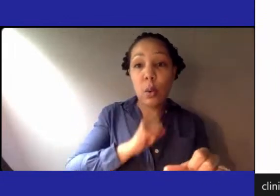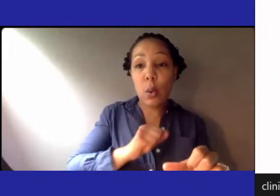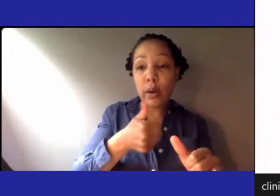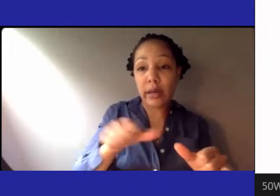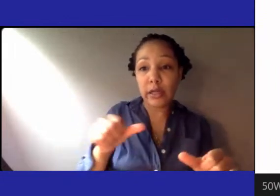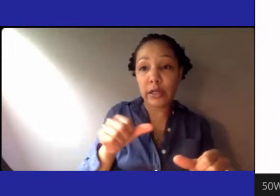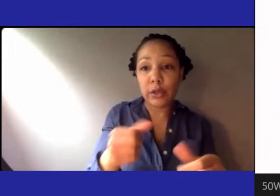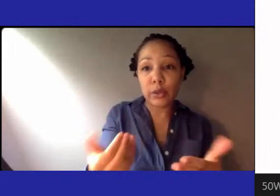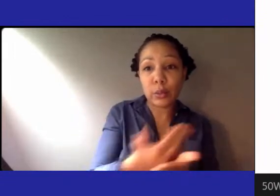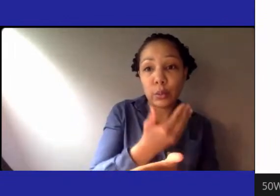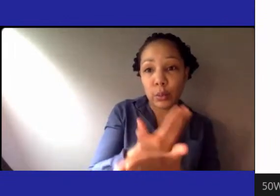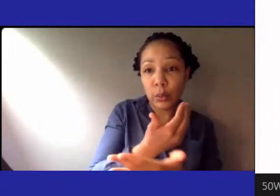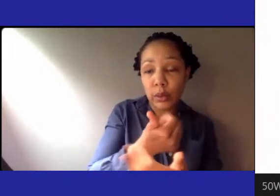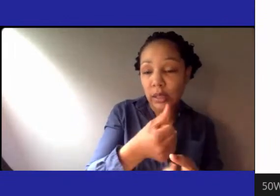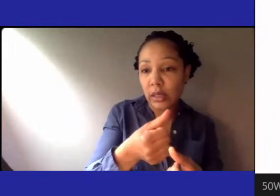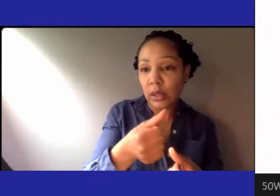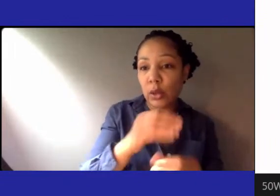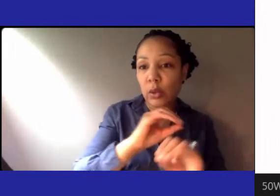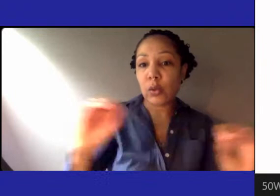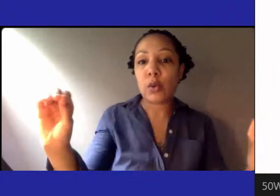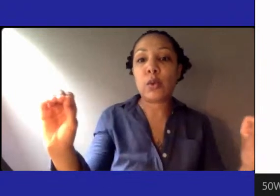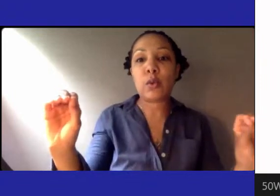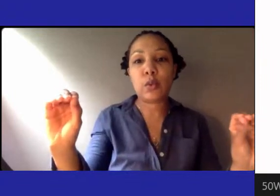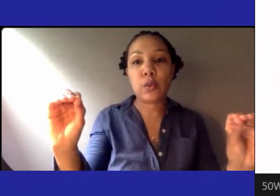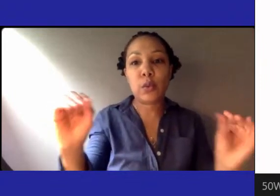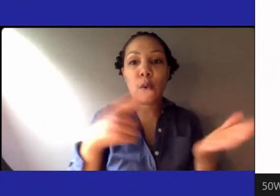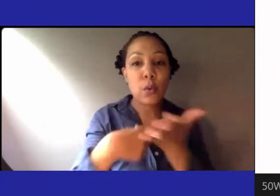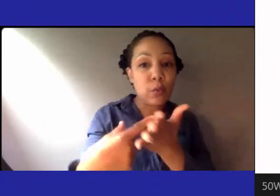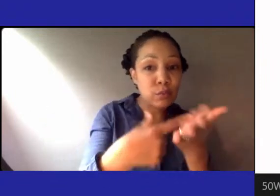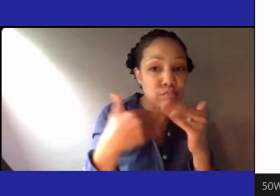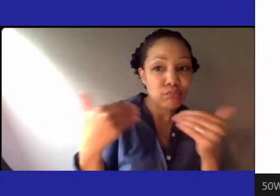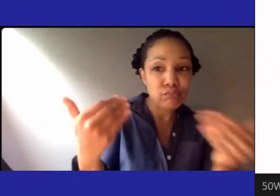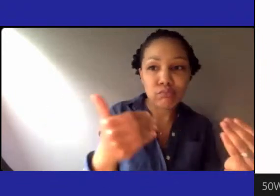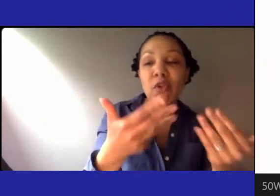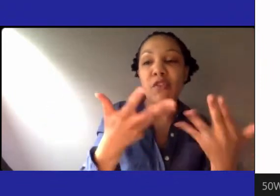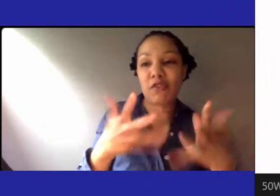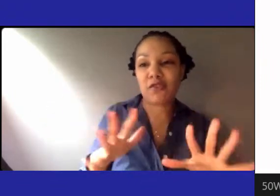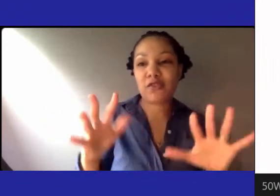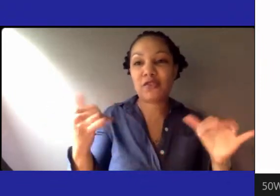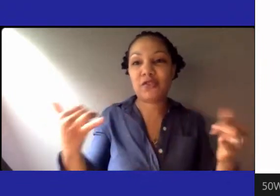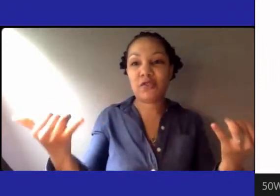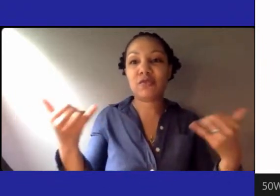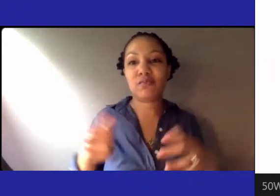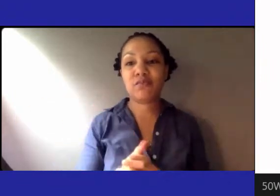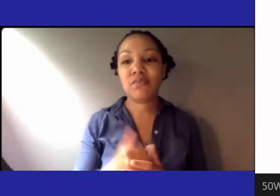there being no further discussion, our meeting is adjourned with a minute to spare. Thank you all.